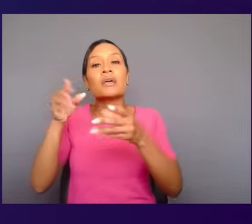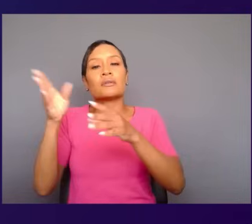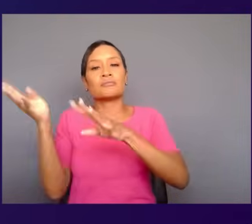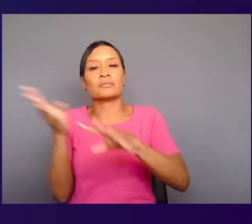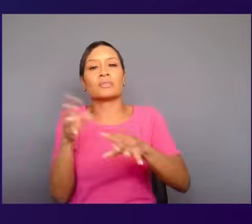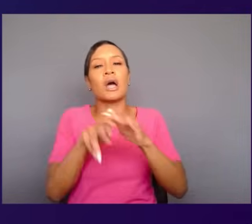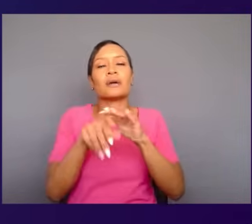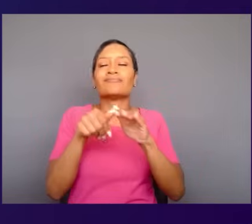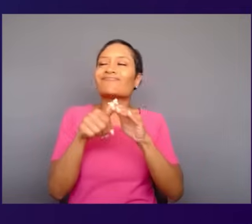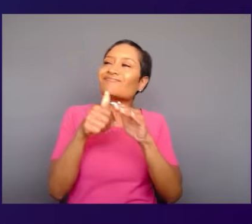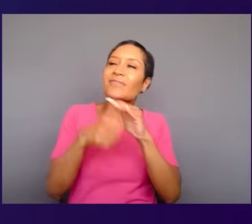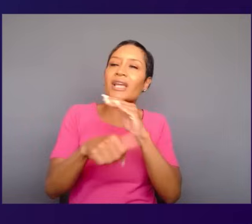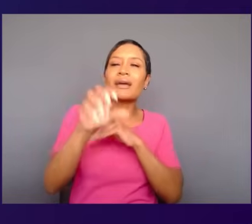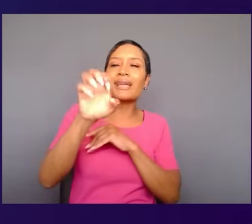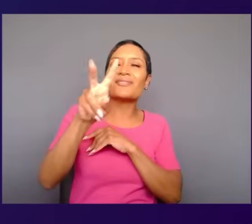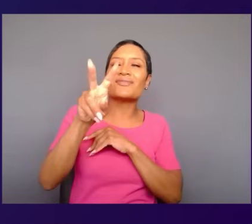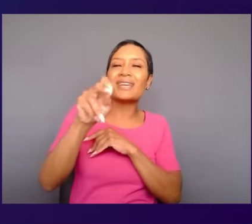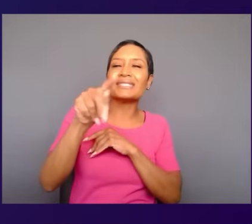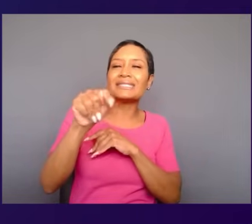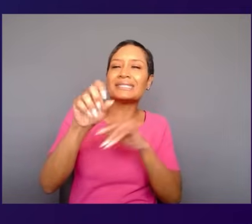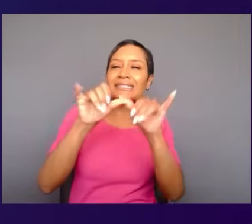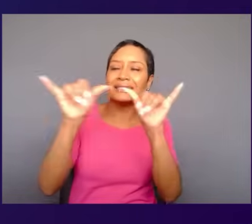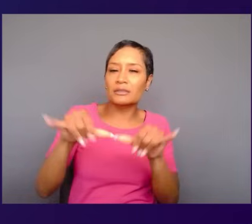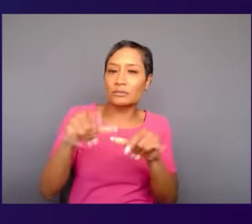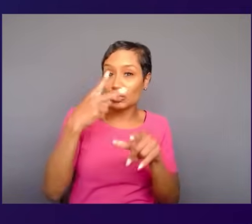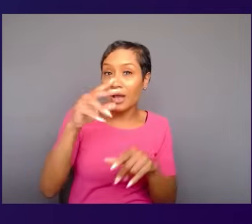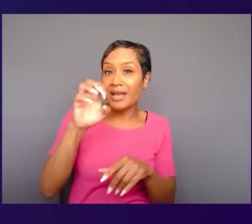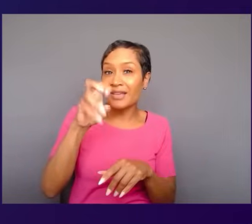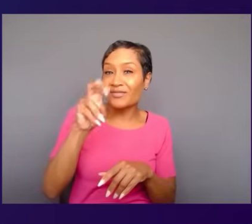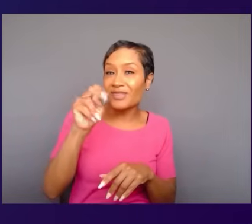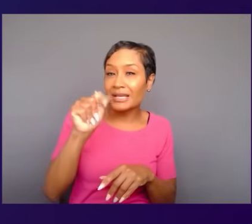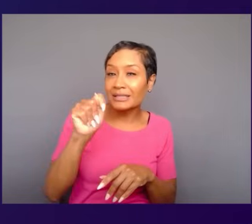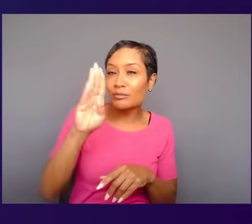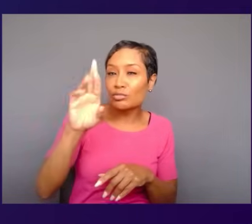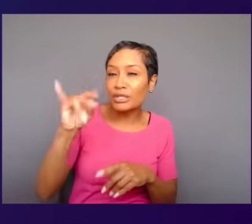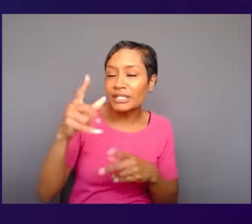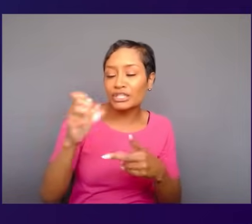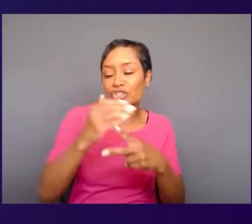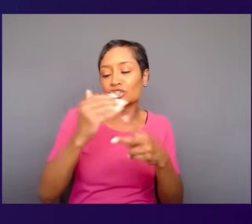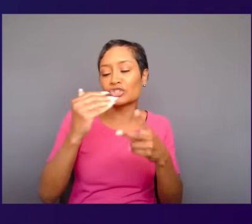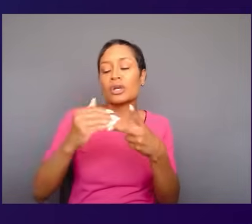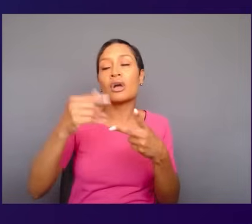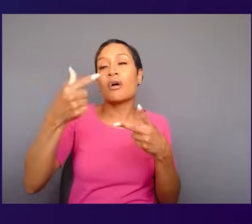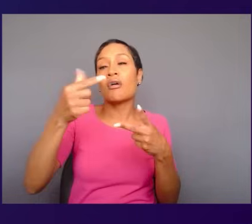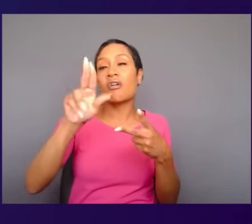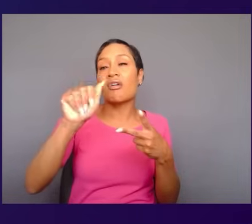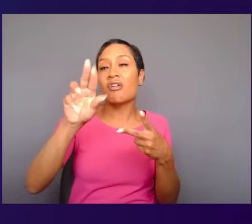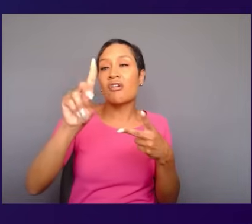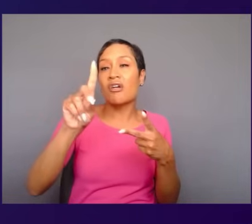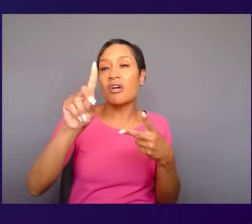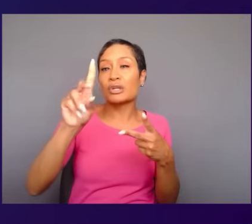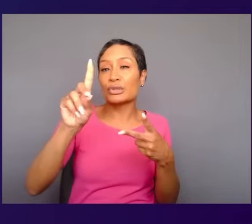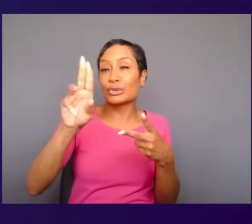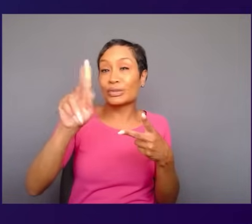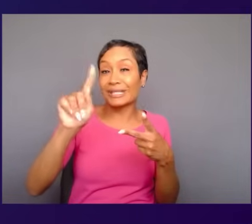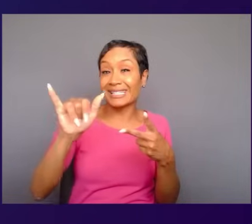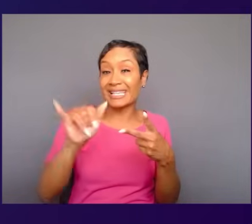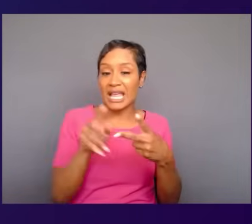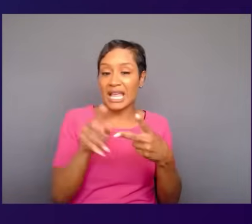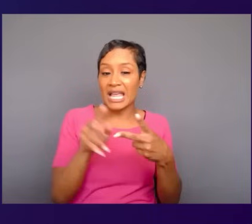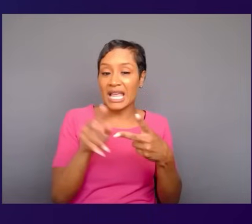have seen things about Amazon Event Bridge and Amazon GuardDuty. Those features piggyback on the same stream of